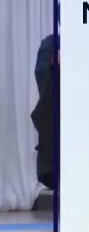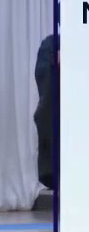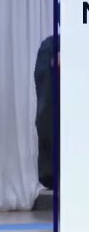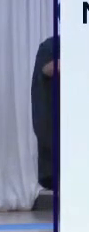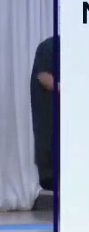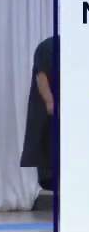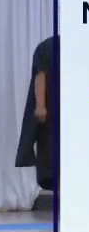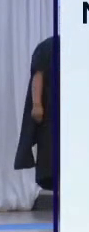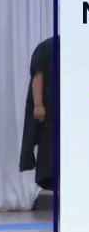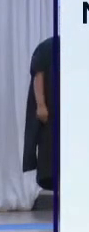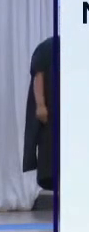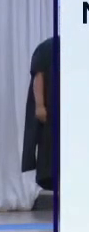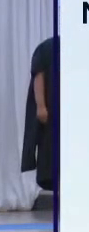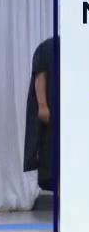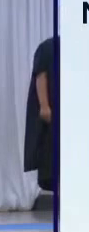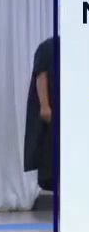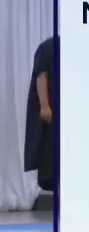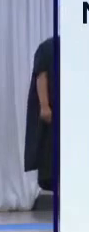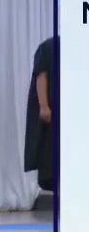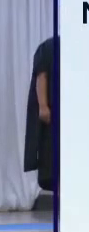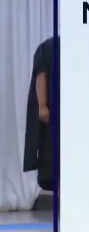Nonkosi Lila,